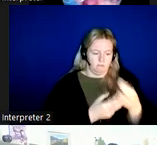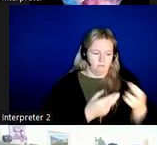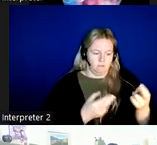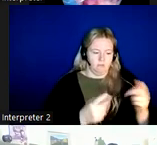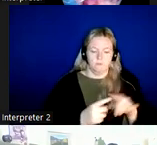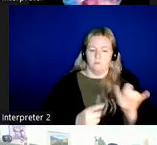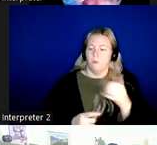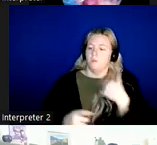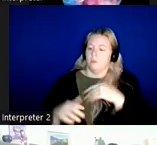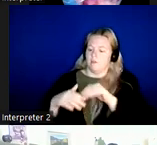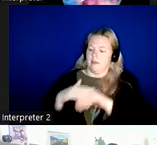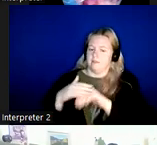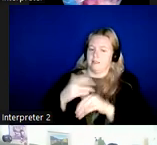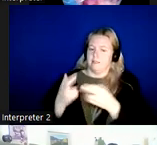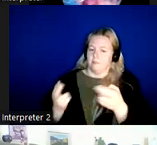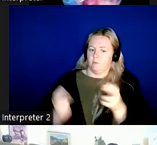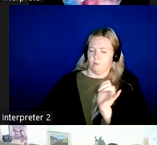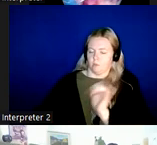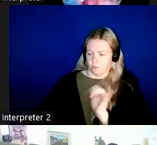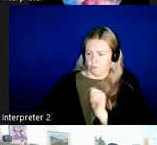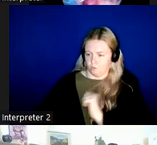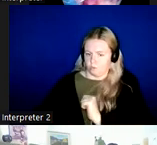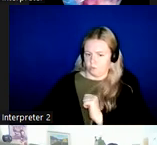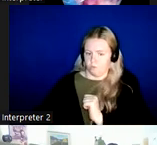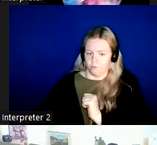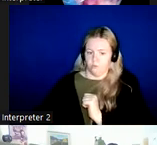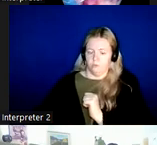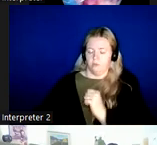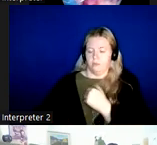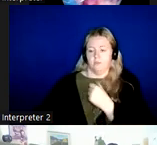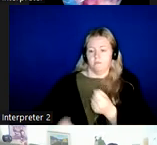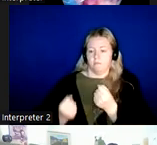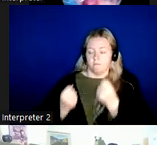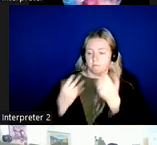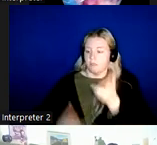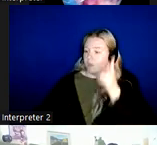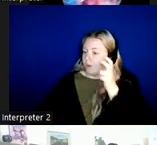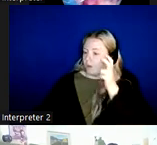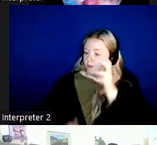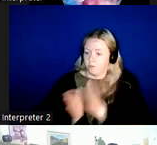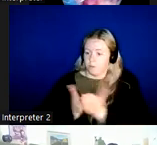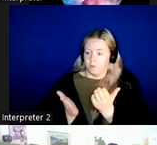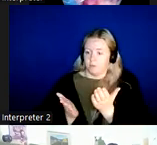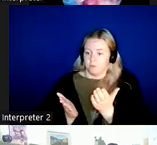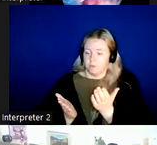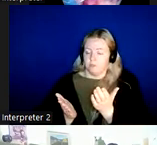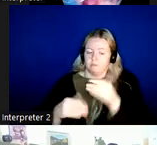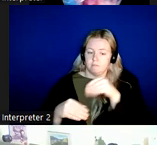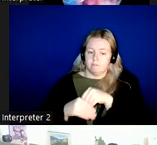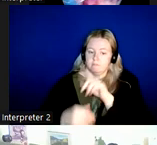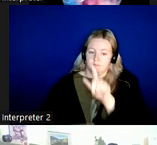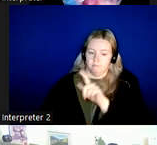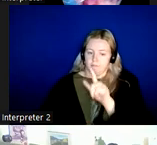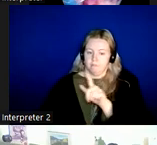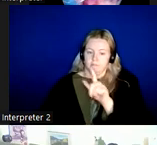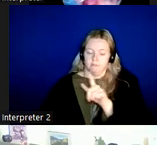is really nice. We have a great audiobooks collection in our branches,